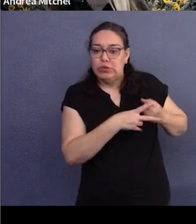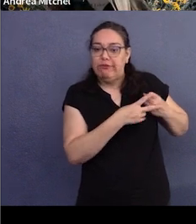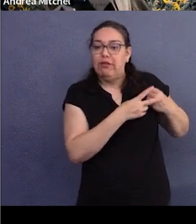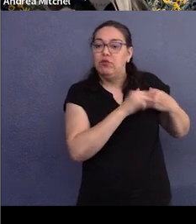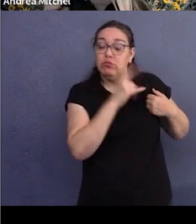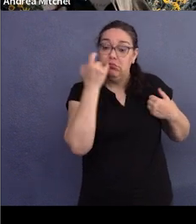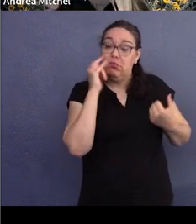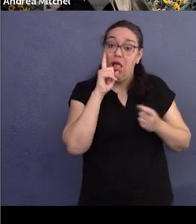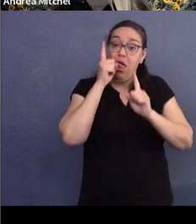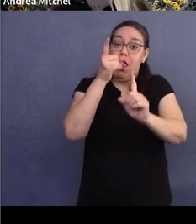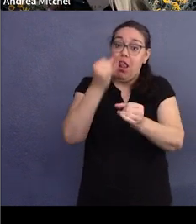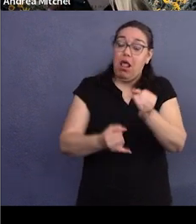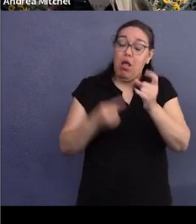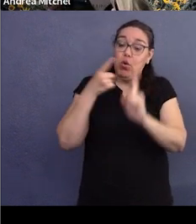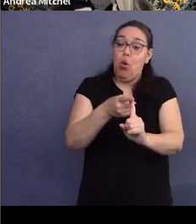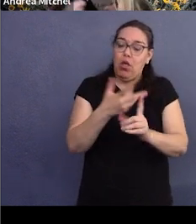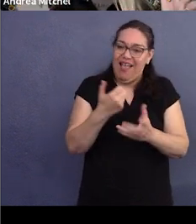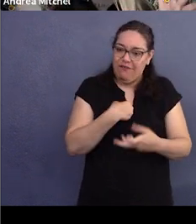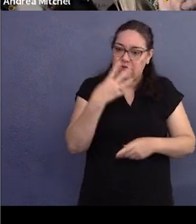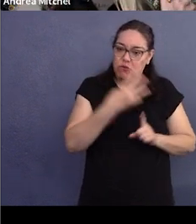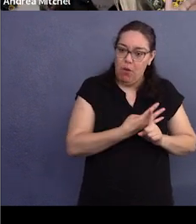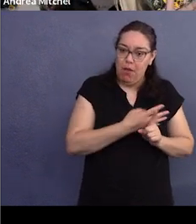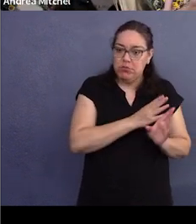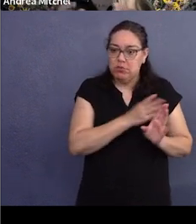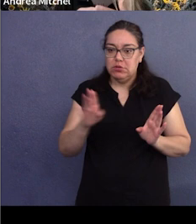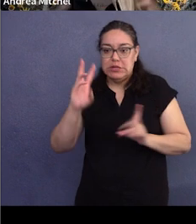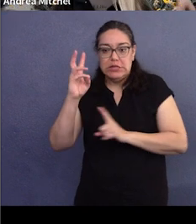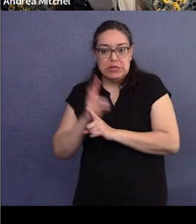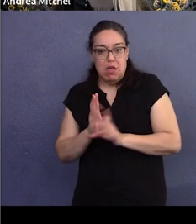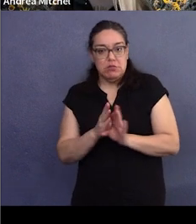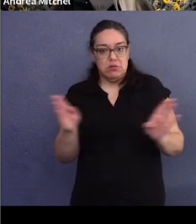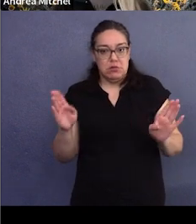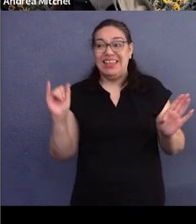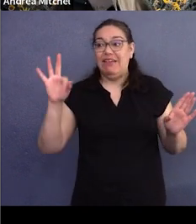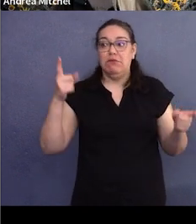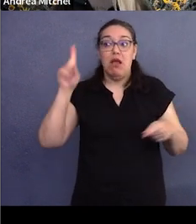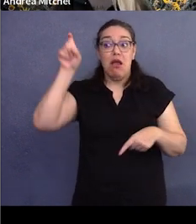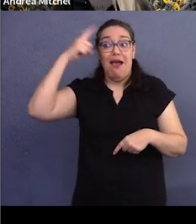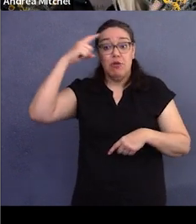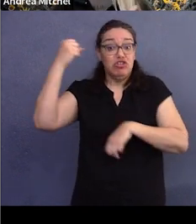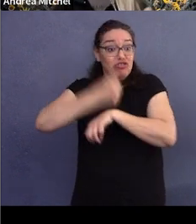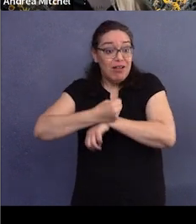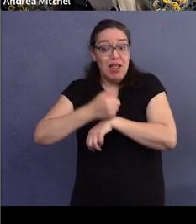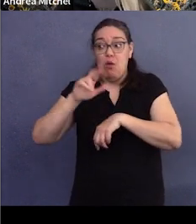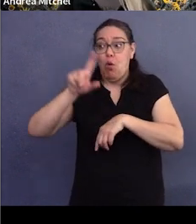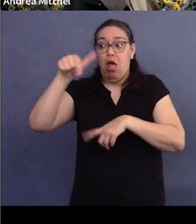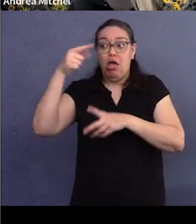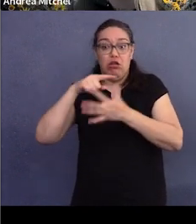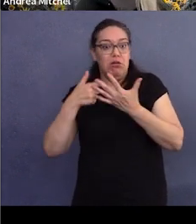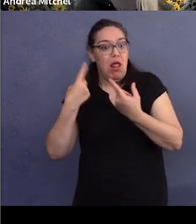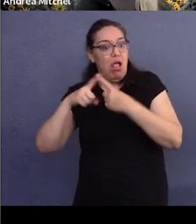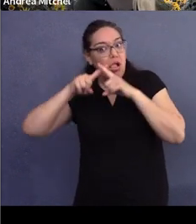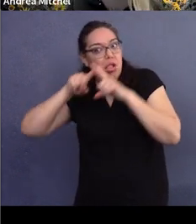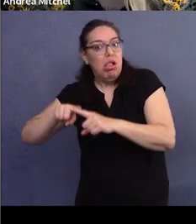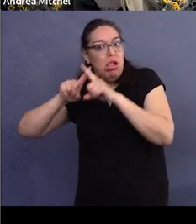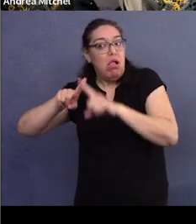goal is to have 4 to 6 months of operating expense if things happen like government shutdowns and things like that, where if you're heavily reliant